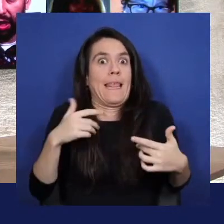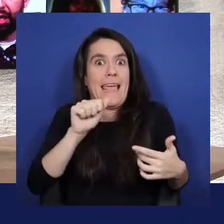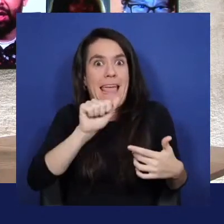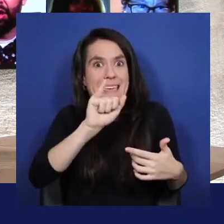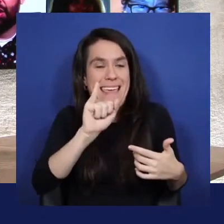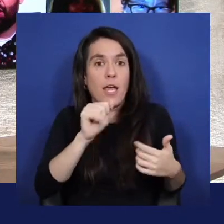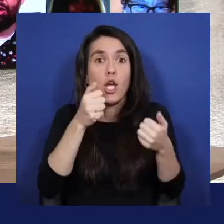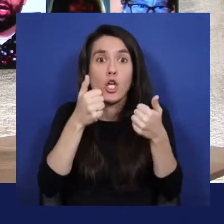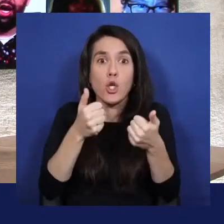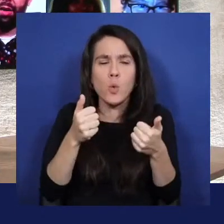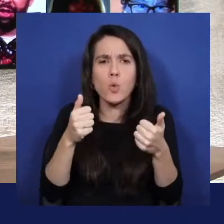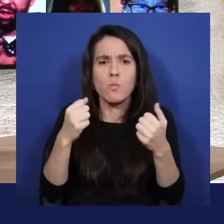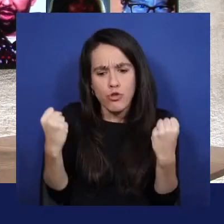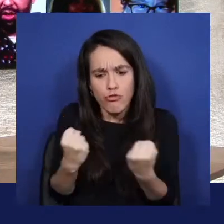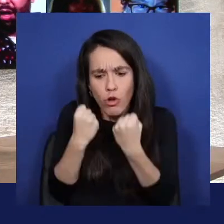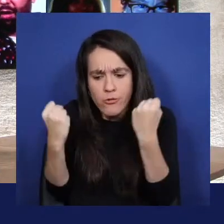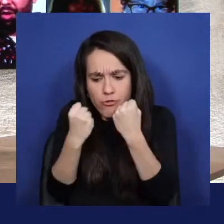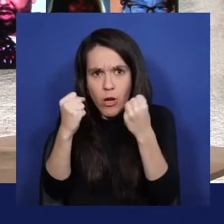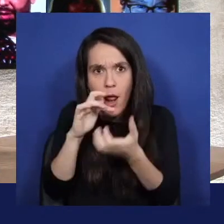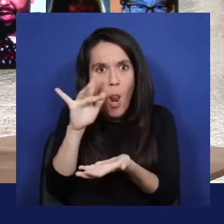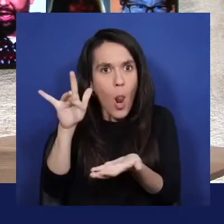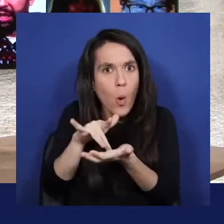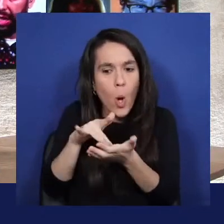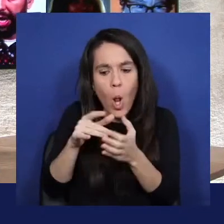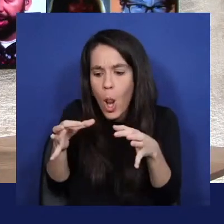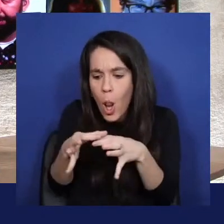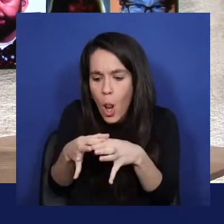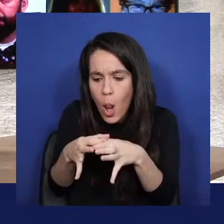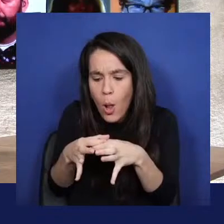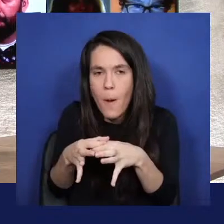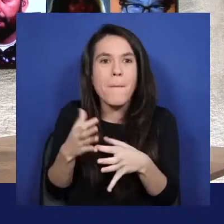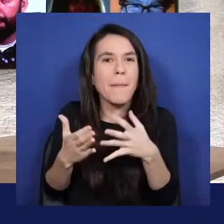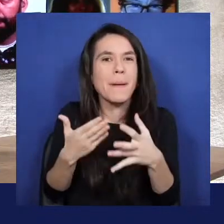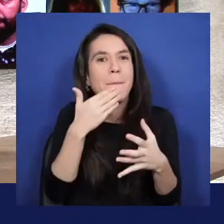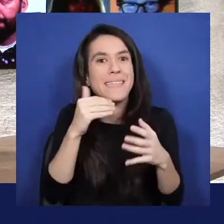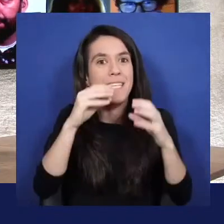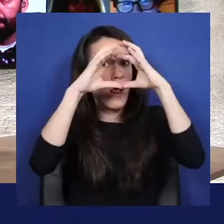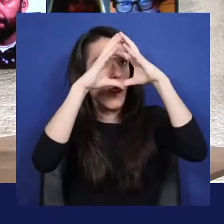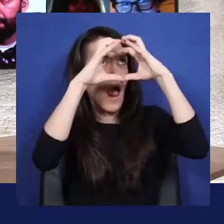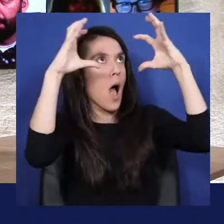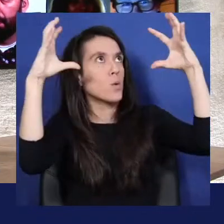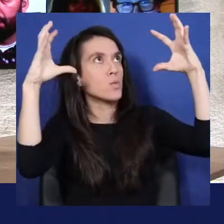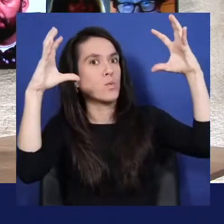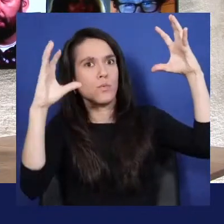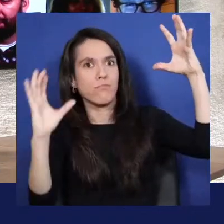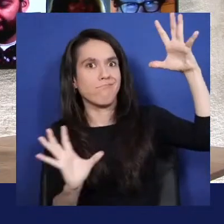locally, or should I always just start with something in the cloud? That depends.